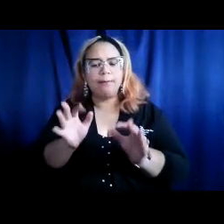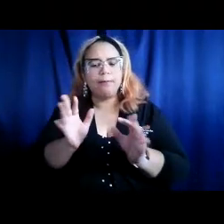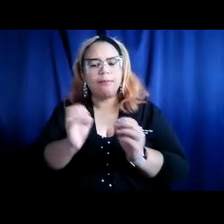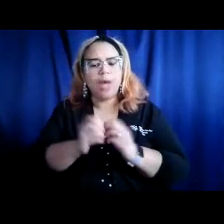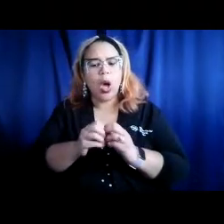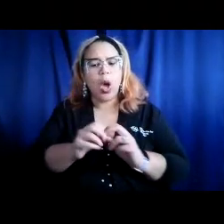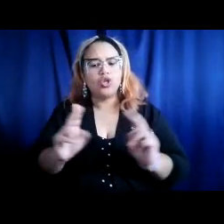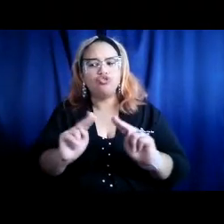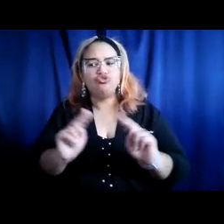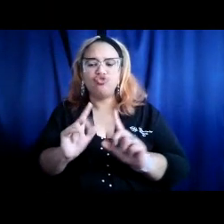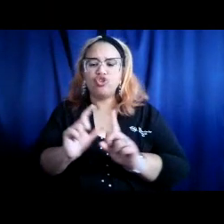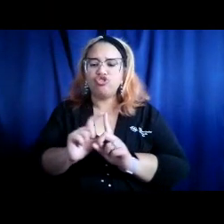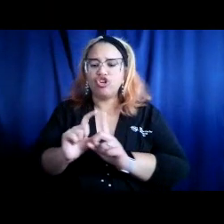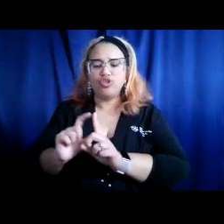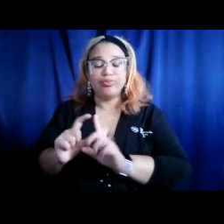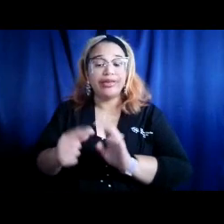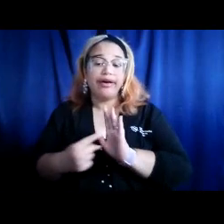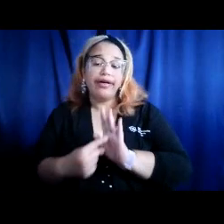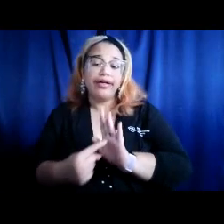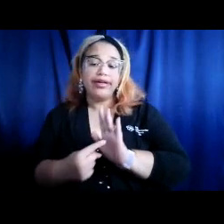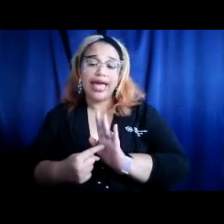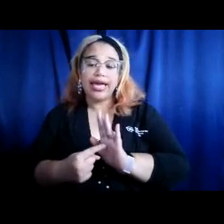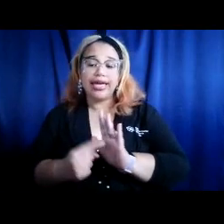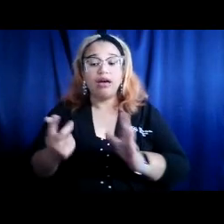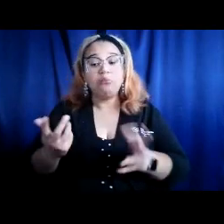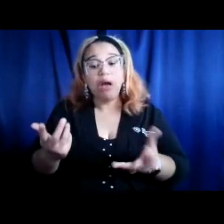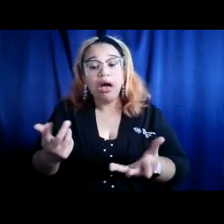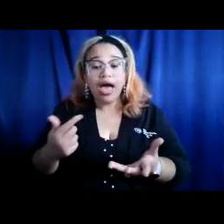condition. Supervisors should know who to contact in